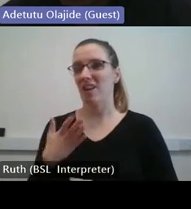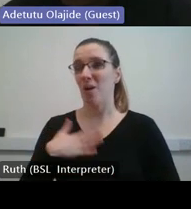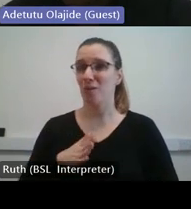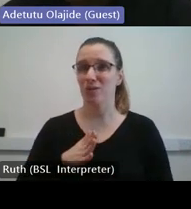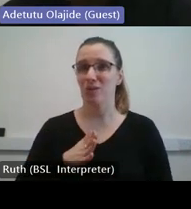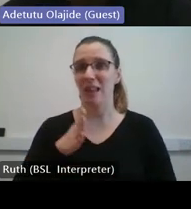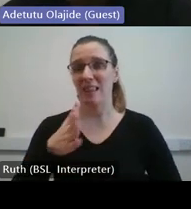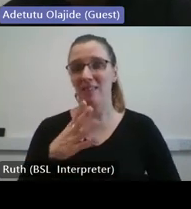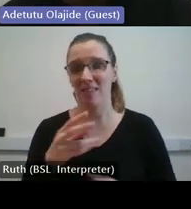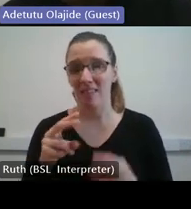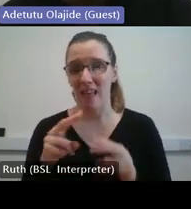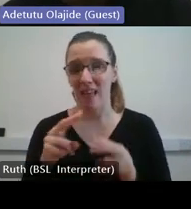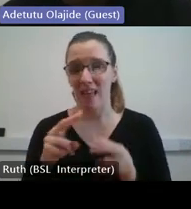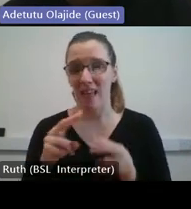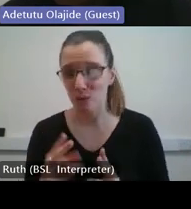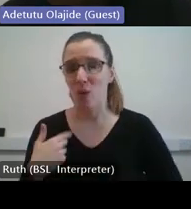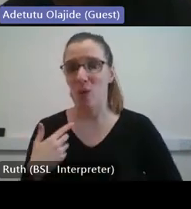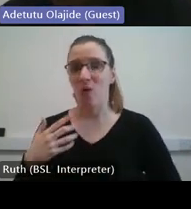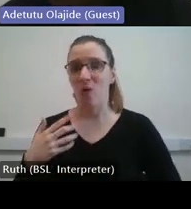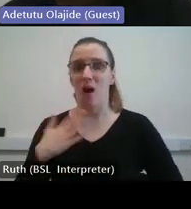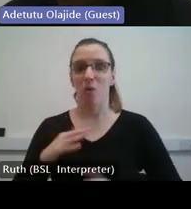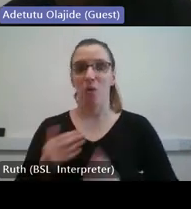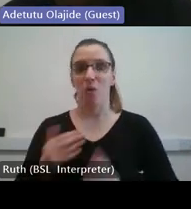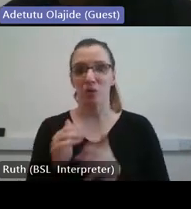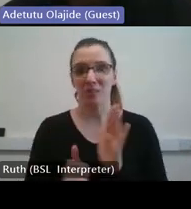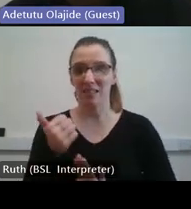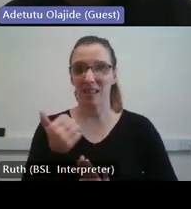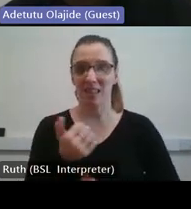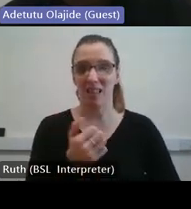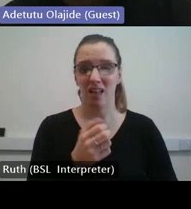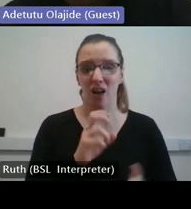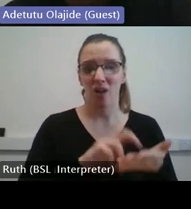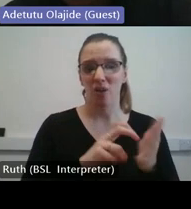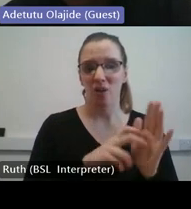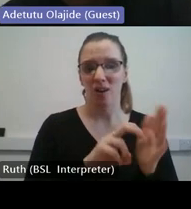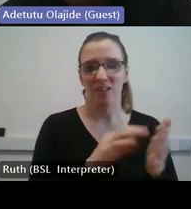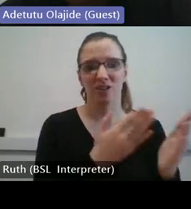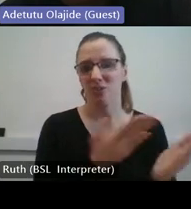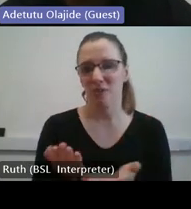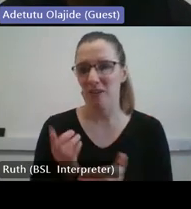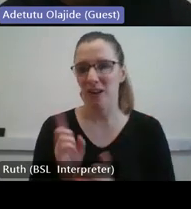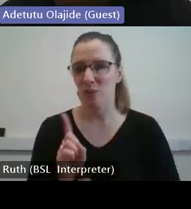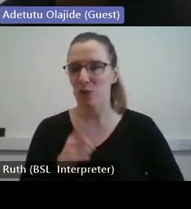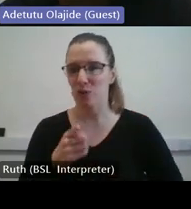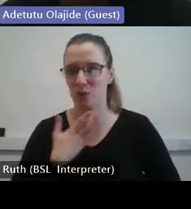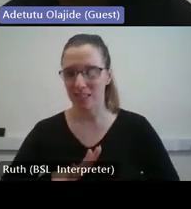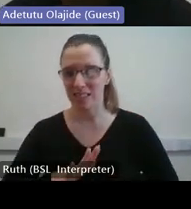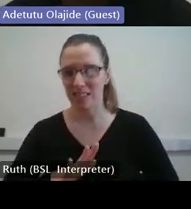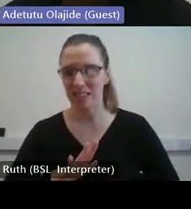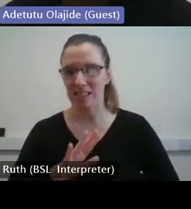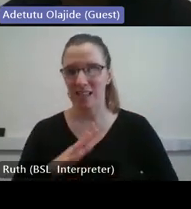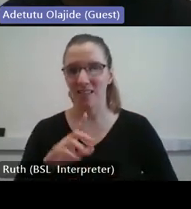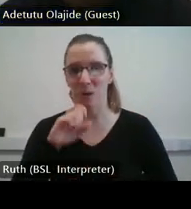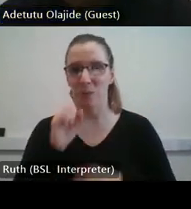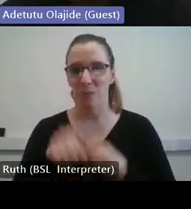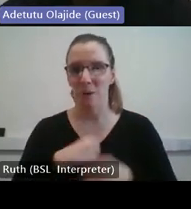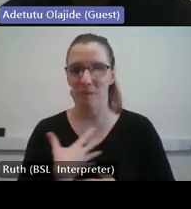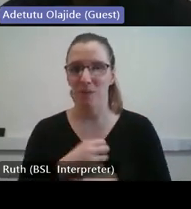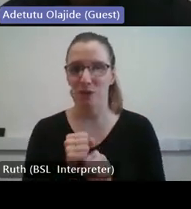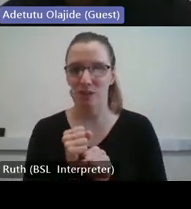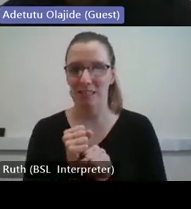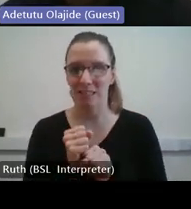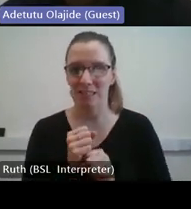or something, and the organization doesn't provide that, there'll be a frustration setting in.